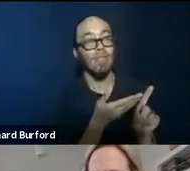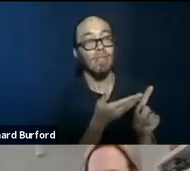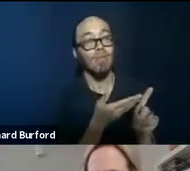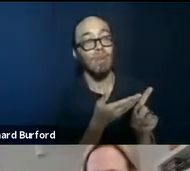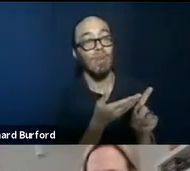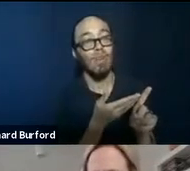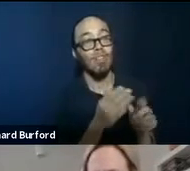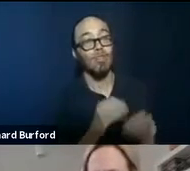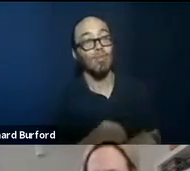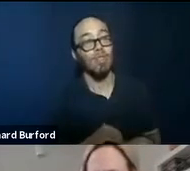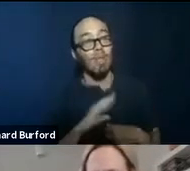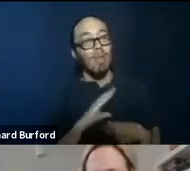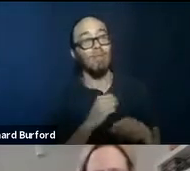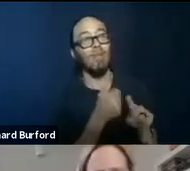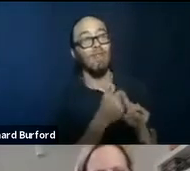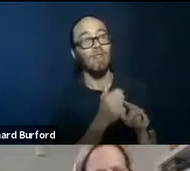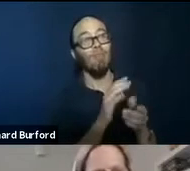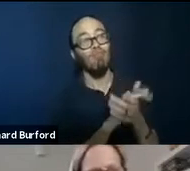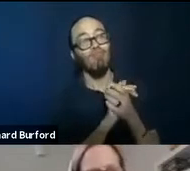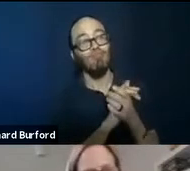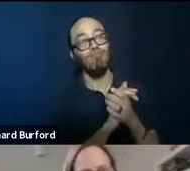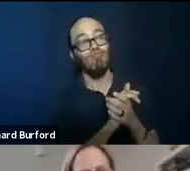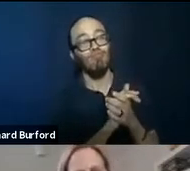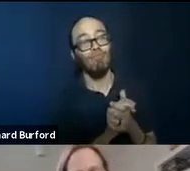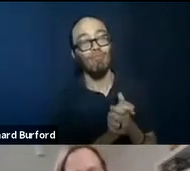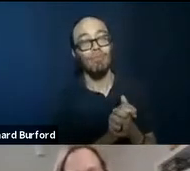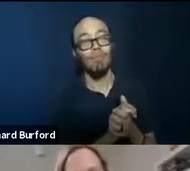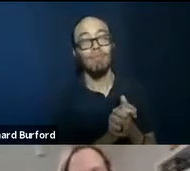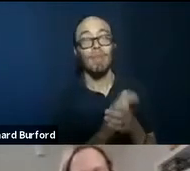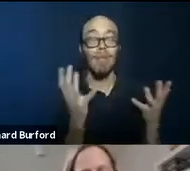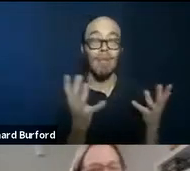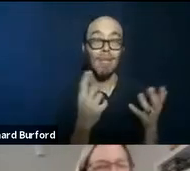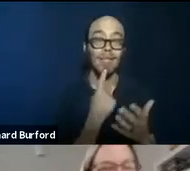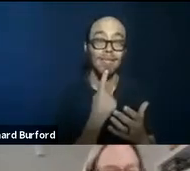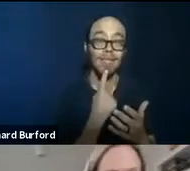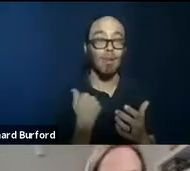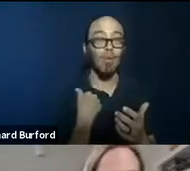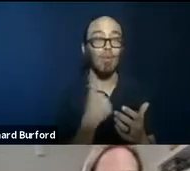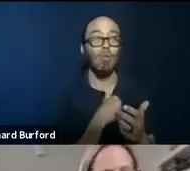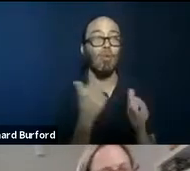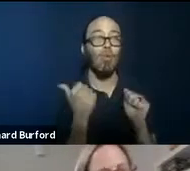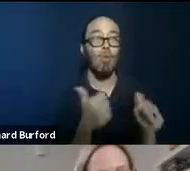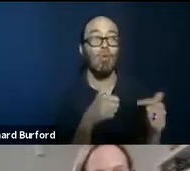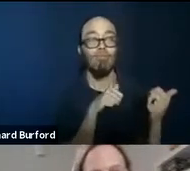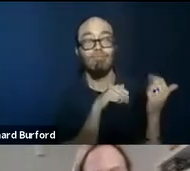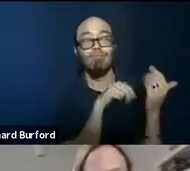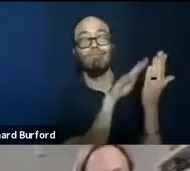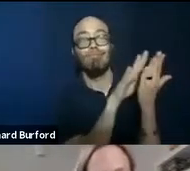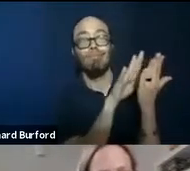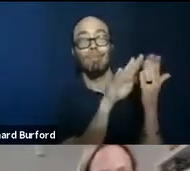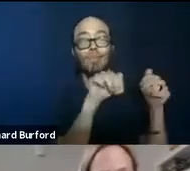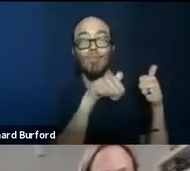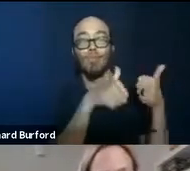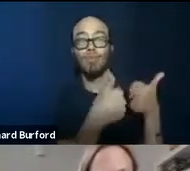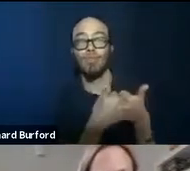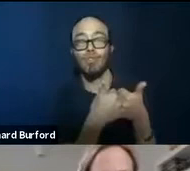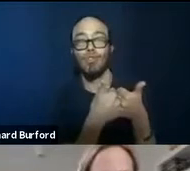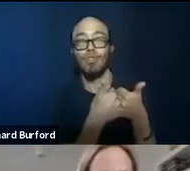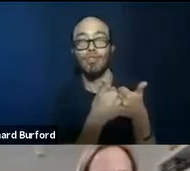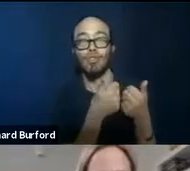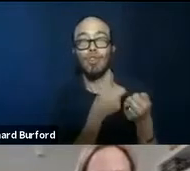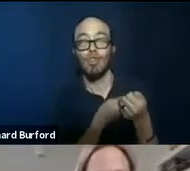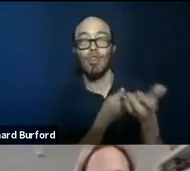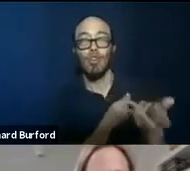inspired, and I'm grateful for my friendship with him. Unfortunately, we're all now facing tremendous challenges caused by